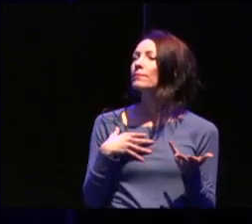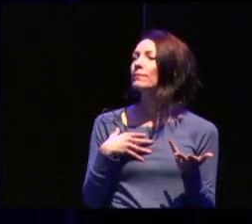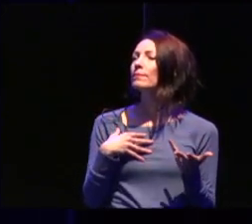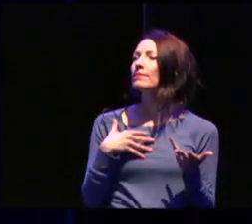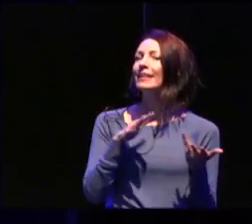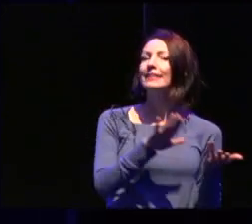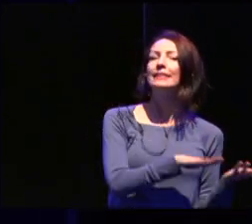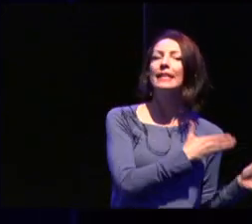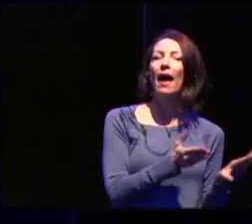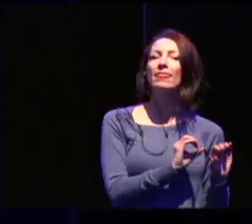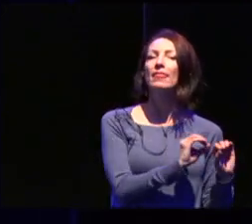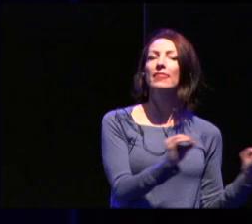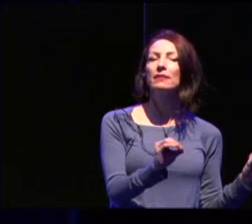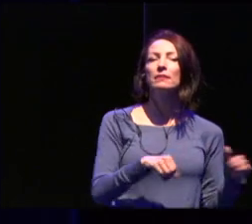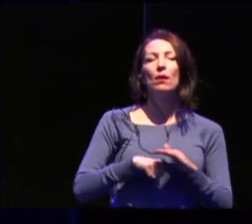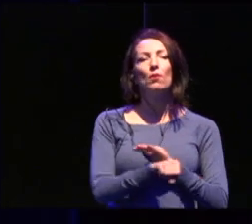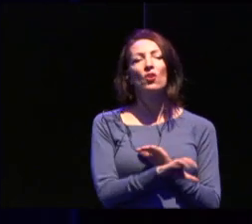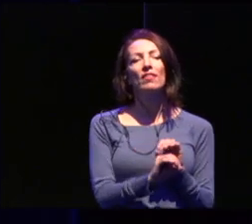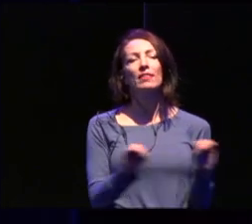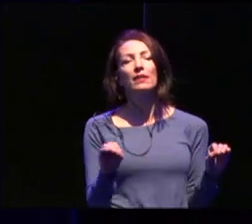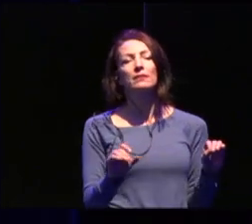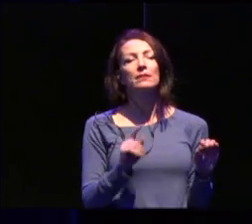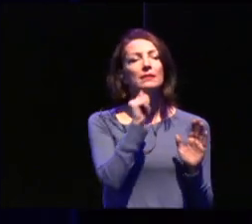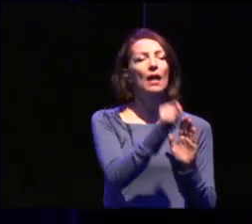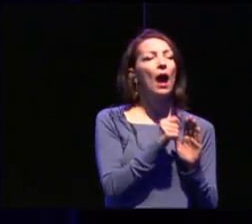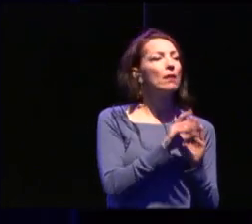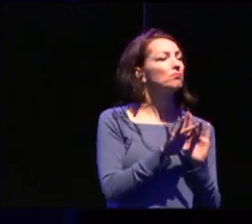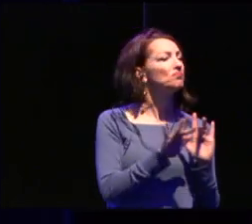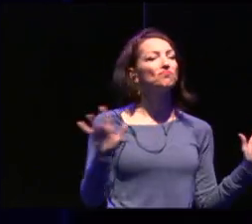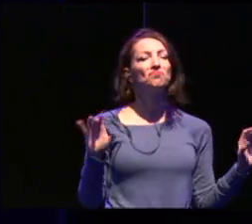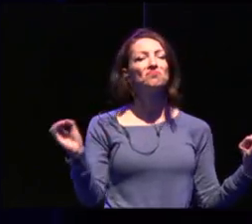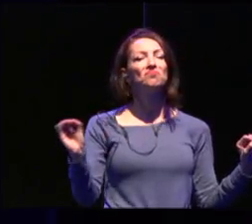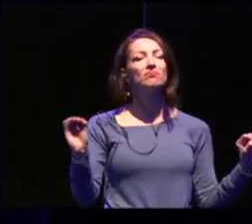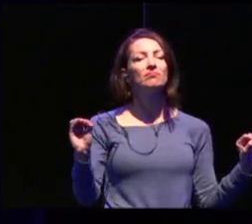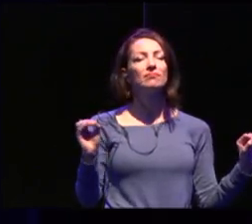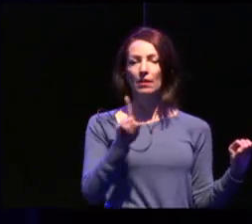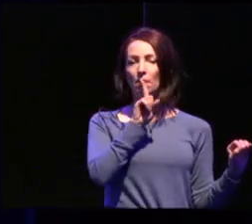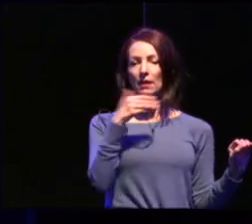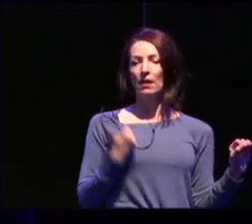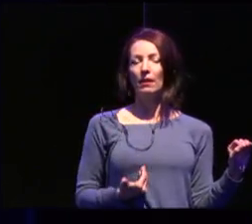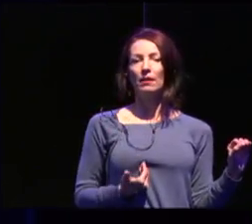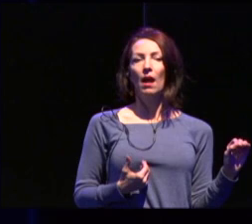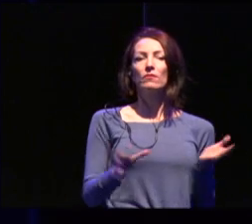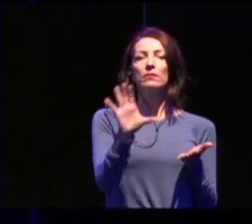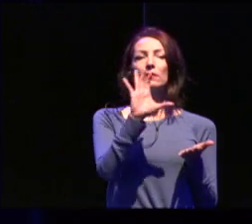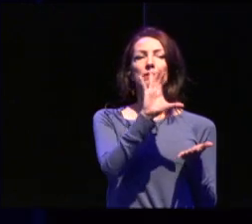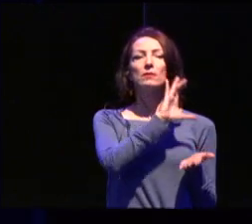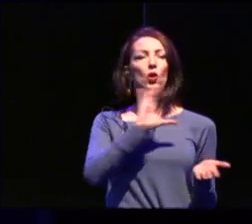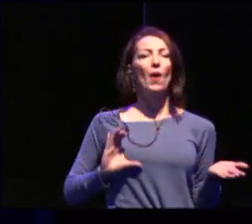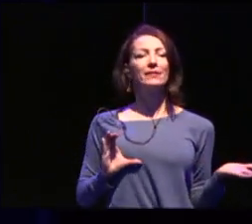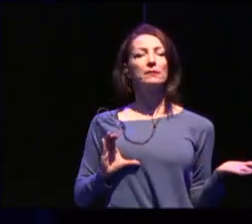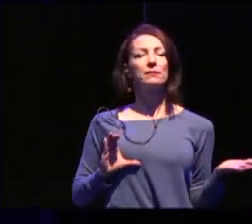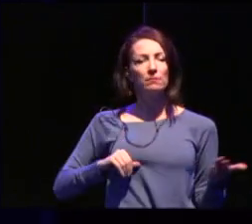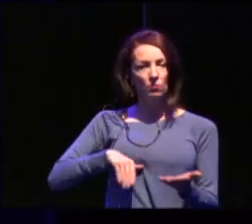deathless, birthless, timeless being that carries the full imprimatur of the Christ presence